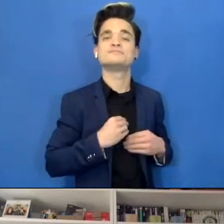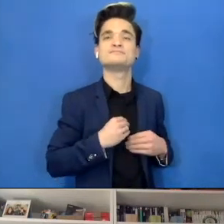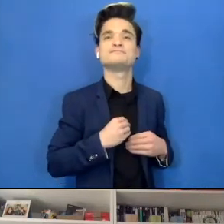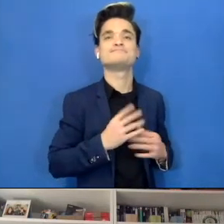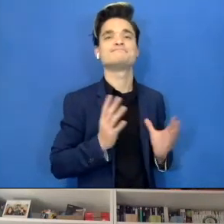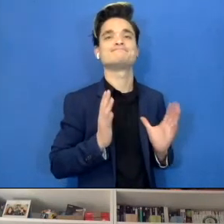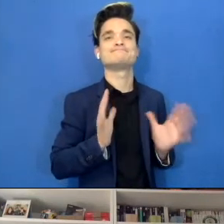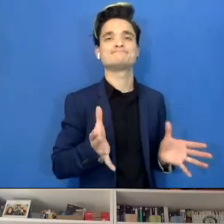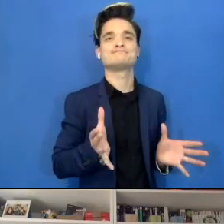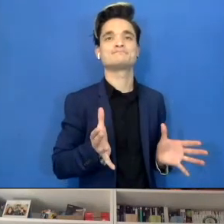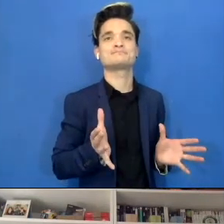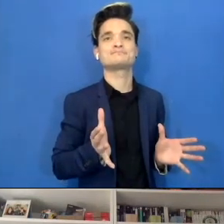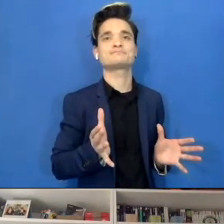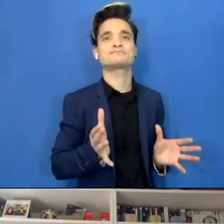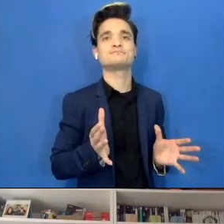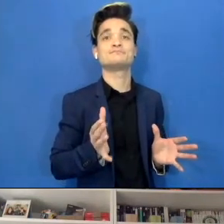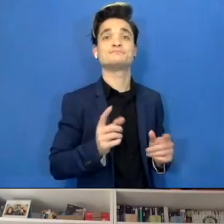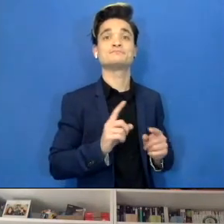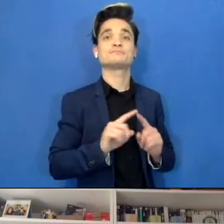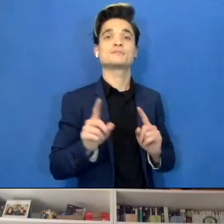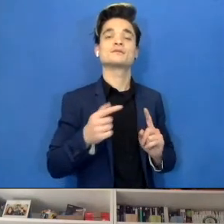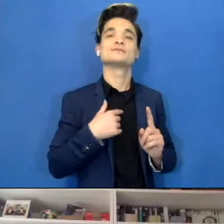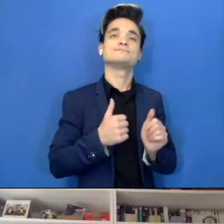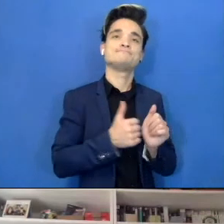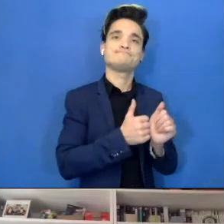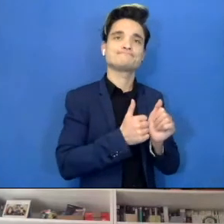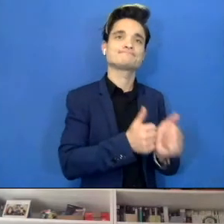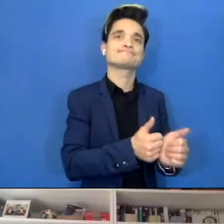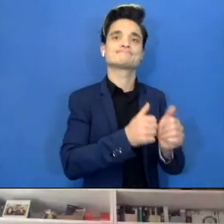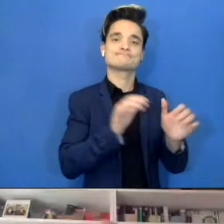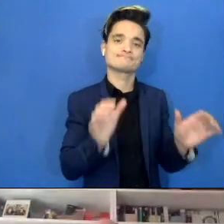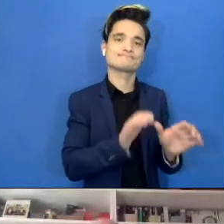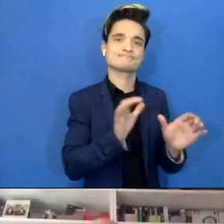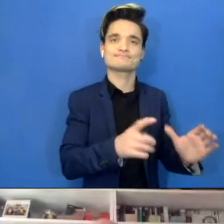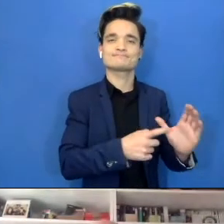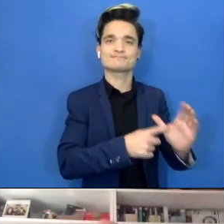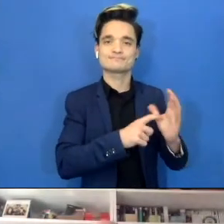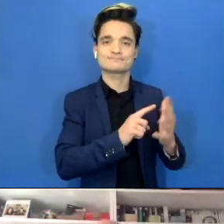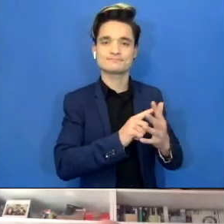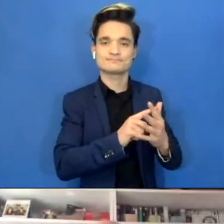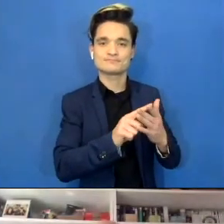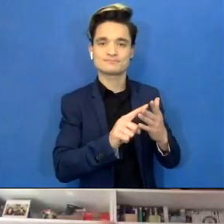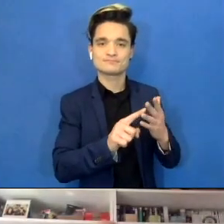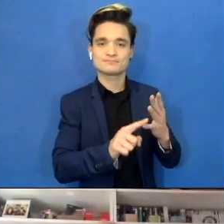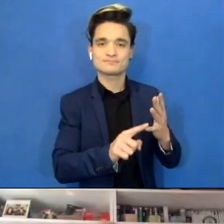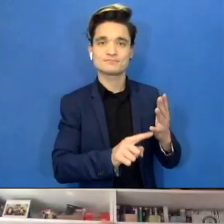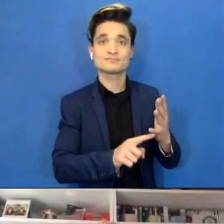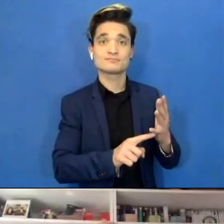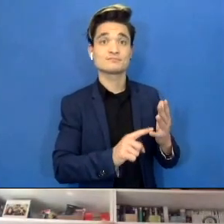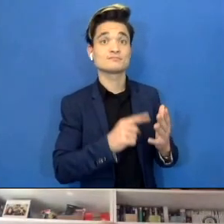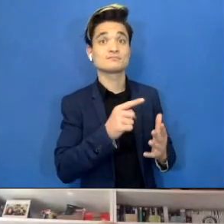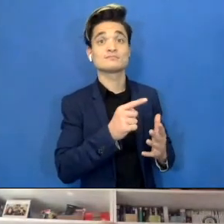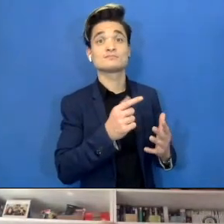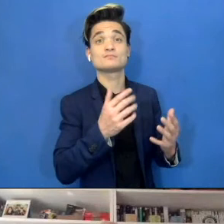So you don't want, Yeah. just you don't want your hair to be touched. Okay,